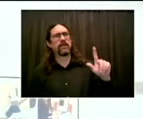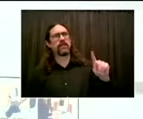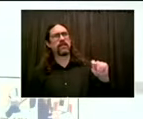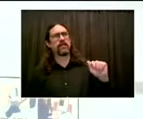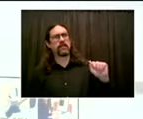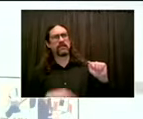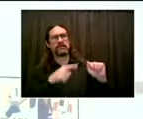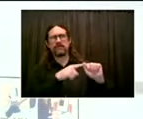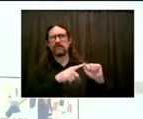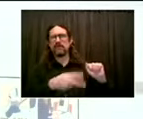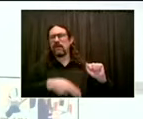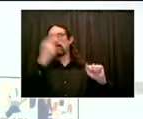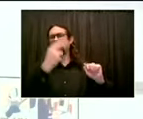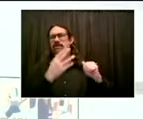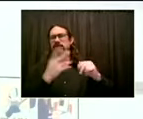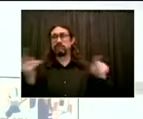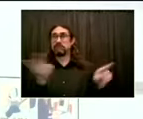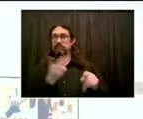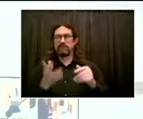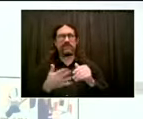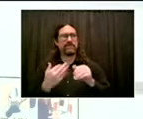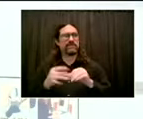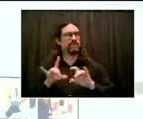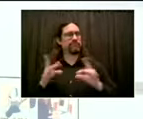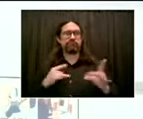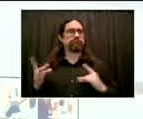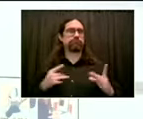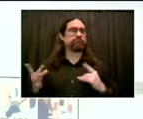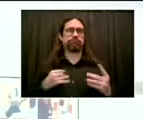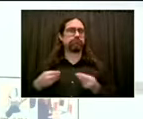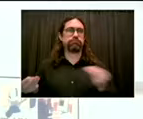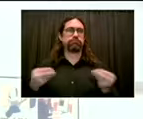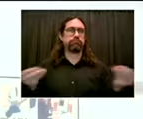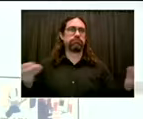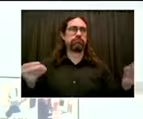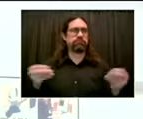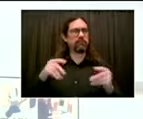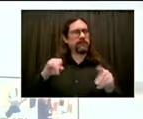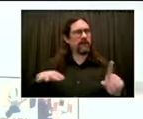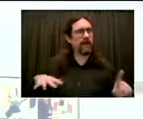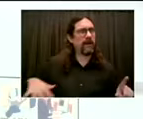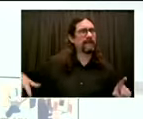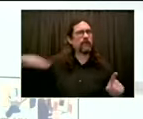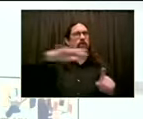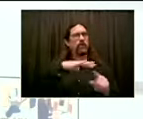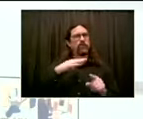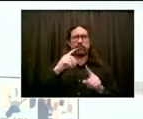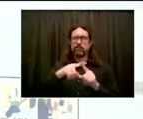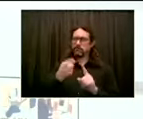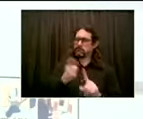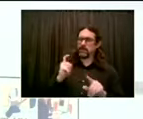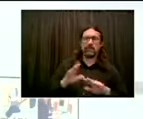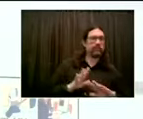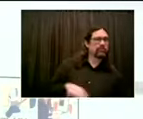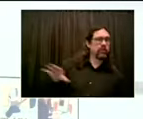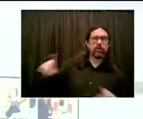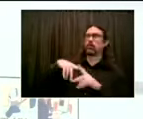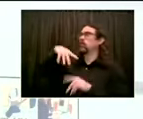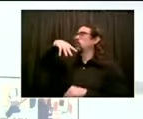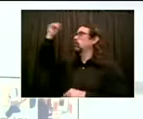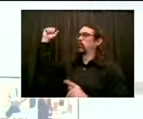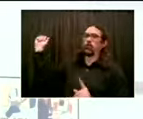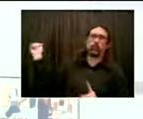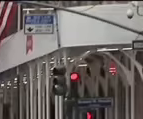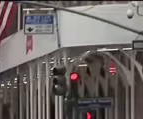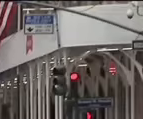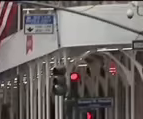sign a mandate for the private businesses that goes into effect December 27th. That's why the bold steps the mayor announced today are necessary